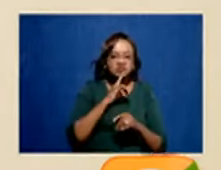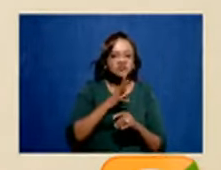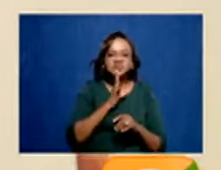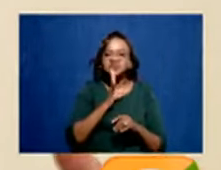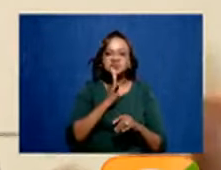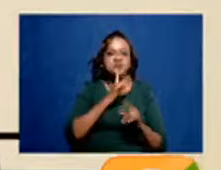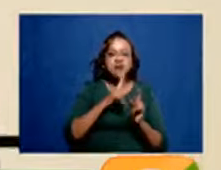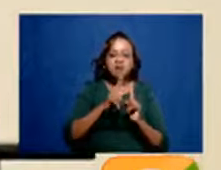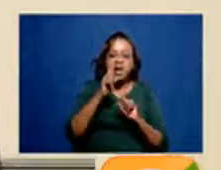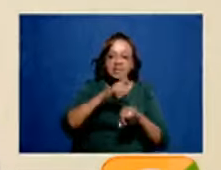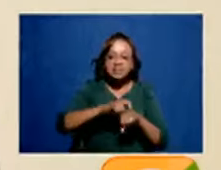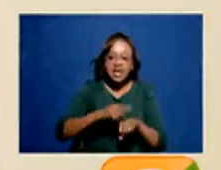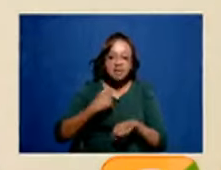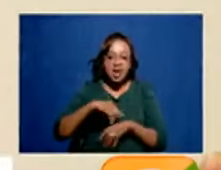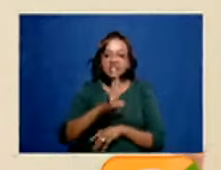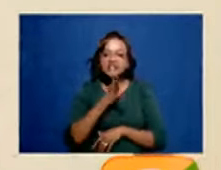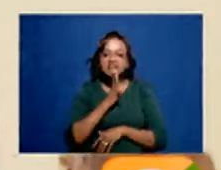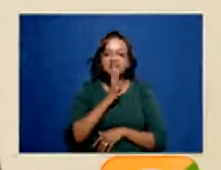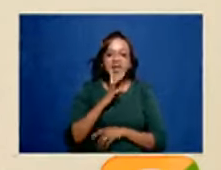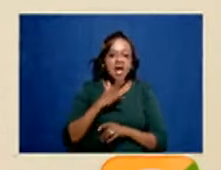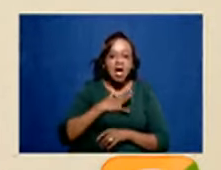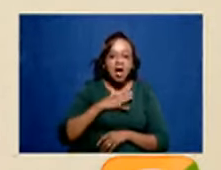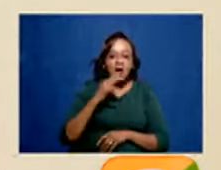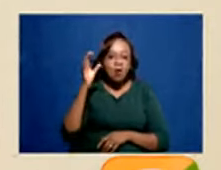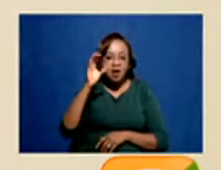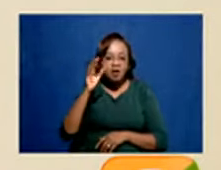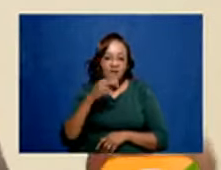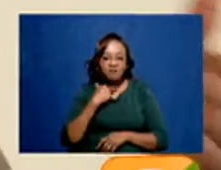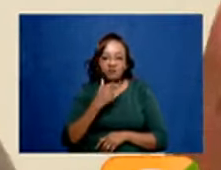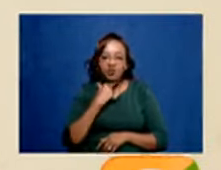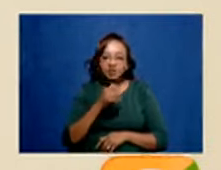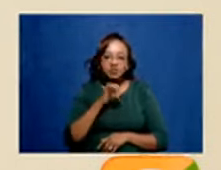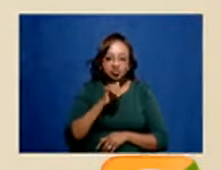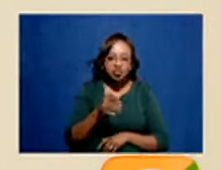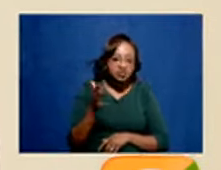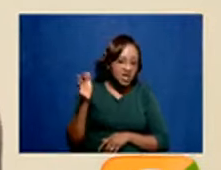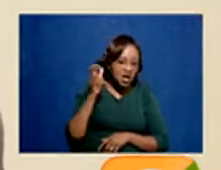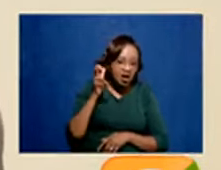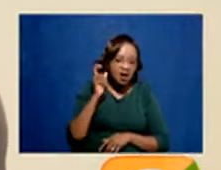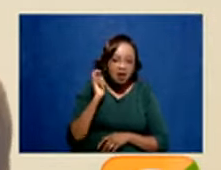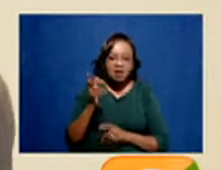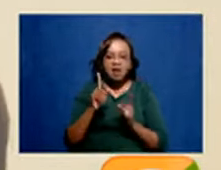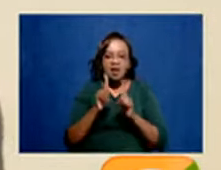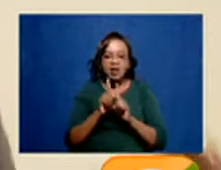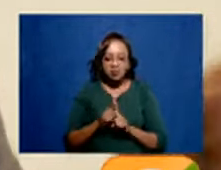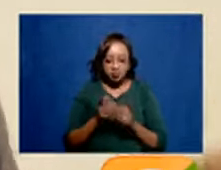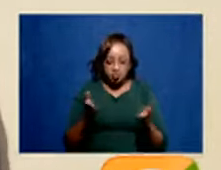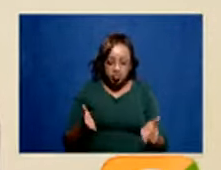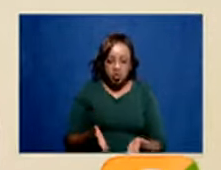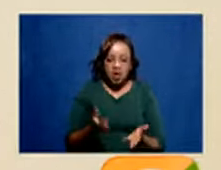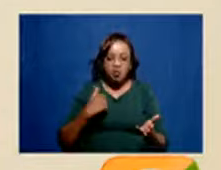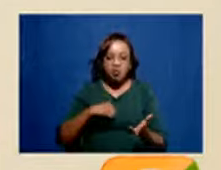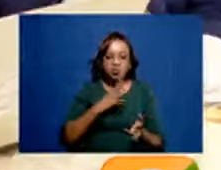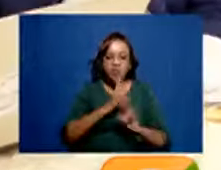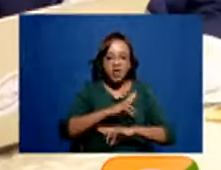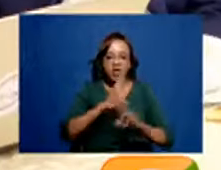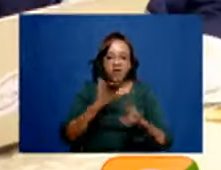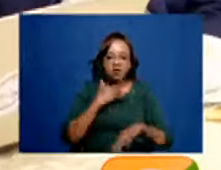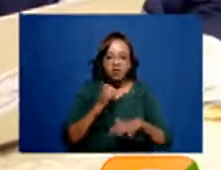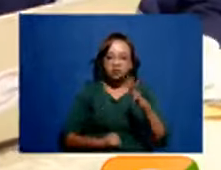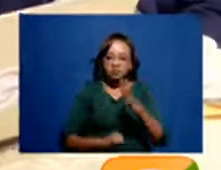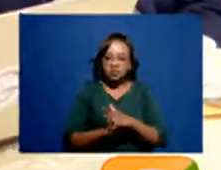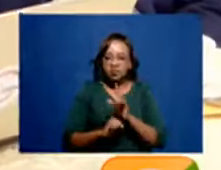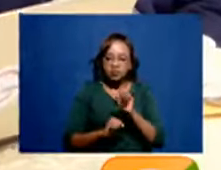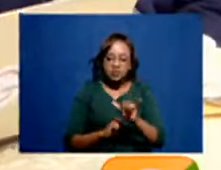is not heard or is not publicized. Therefore, today we want to stand and support this bill. They